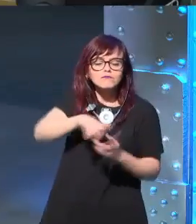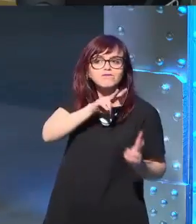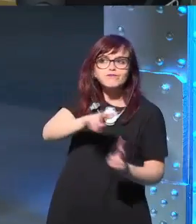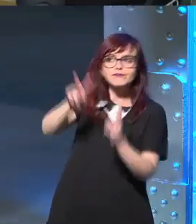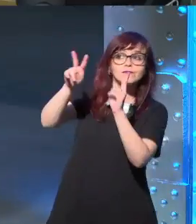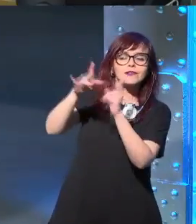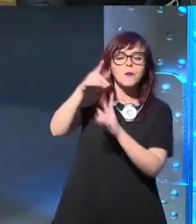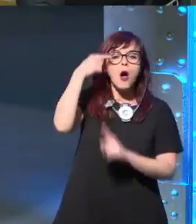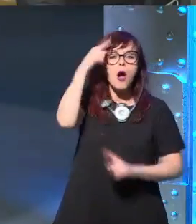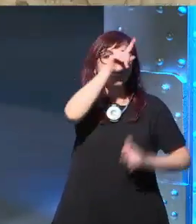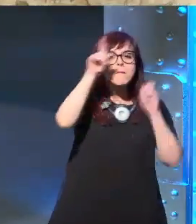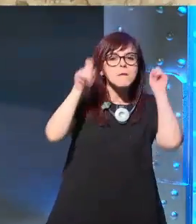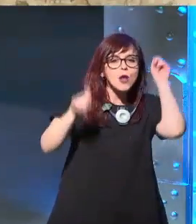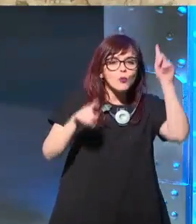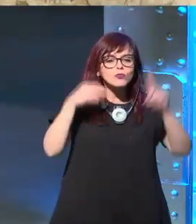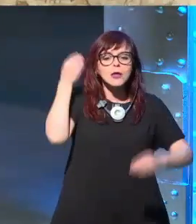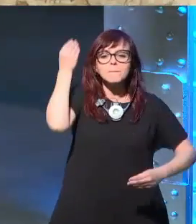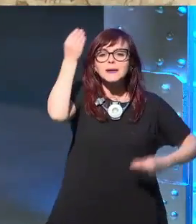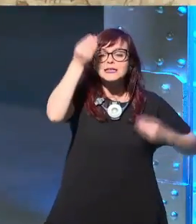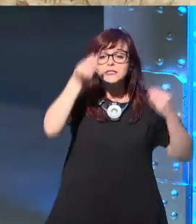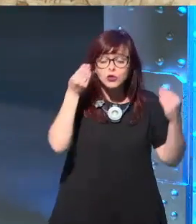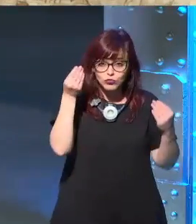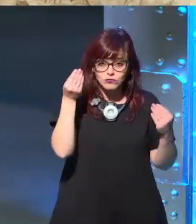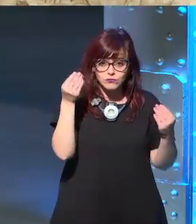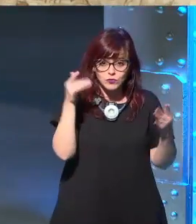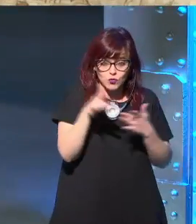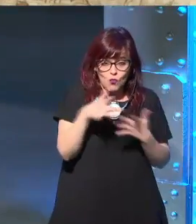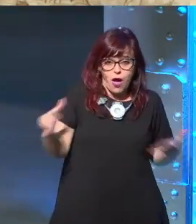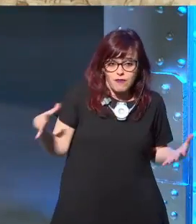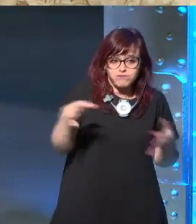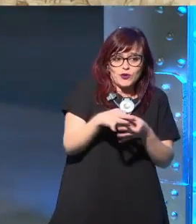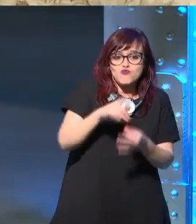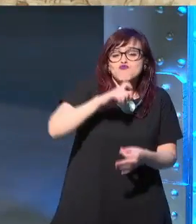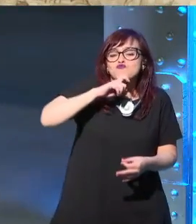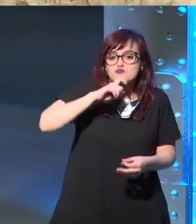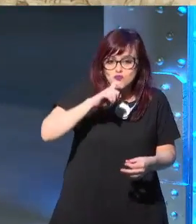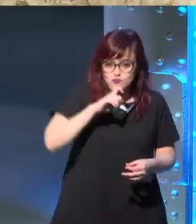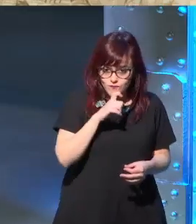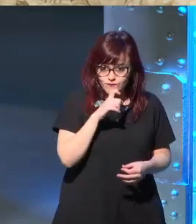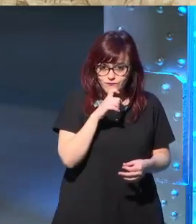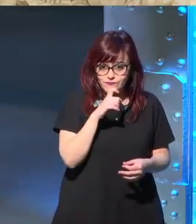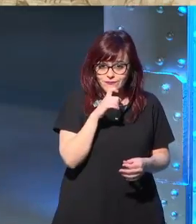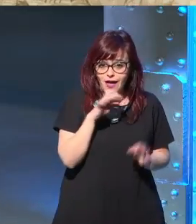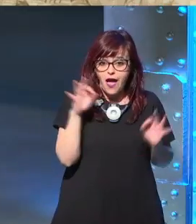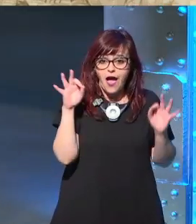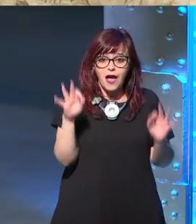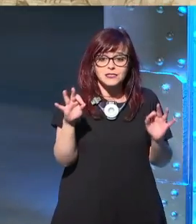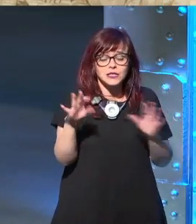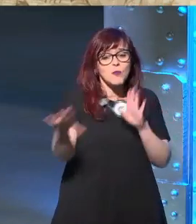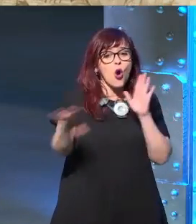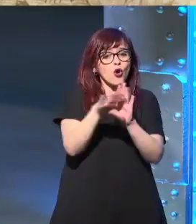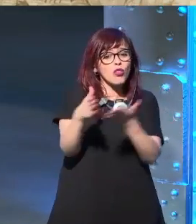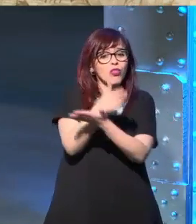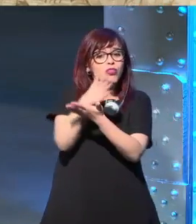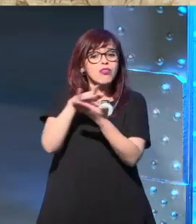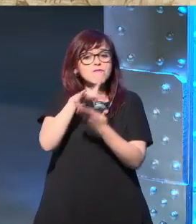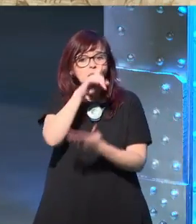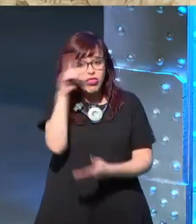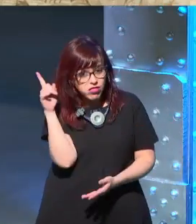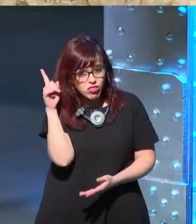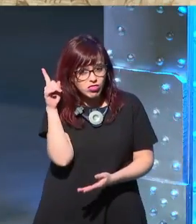how do I fit in? Leonardo does that with, these are from the Codex Madrid, which is why they're so important. These are